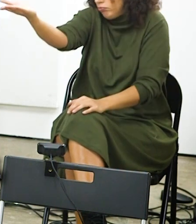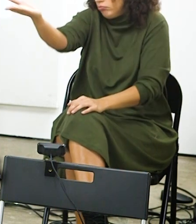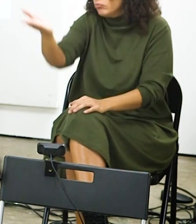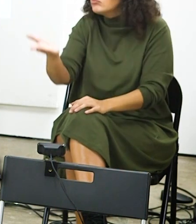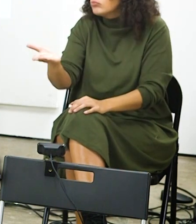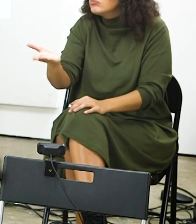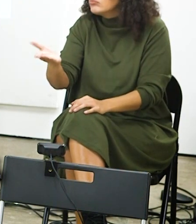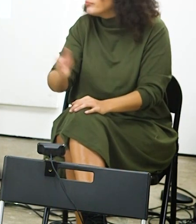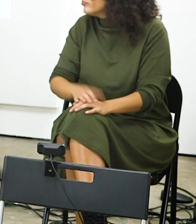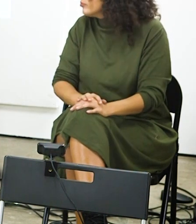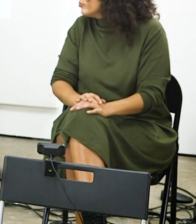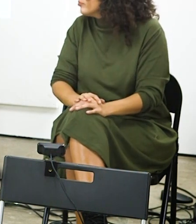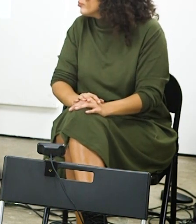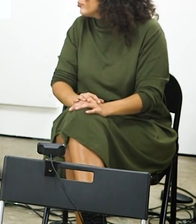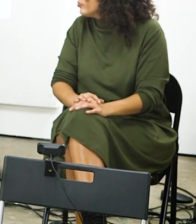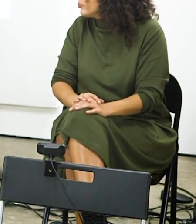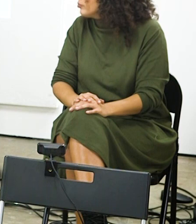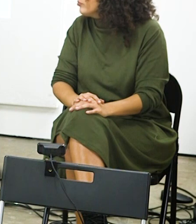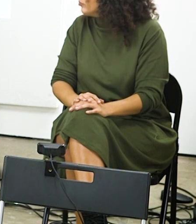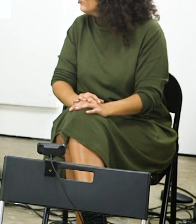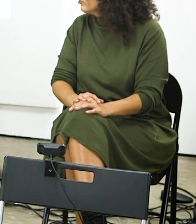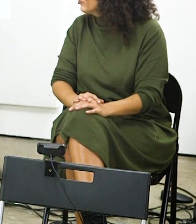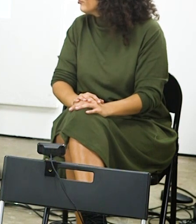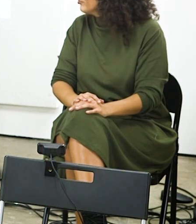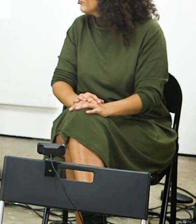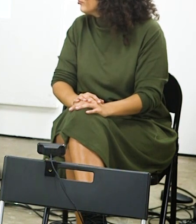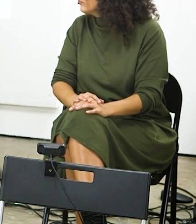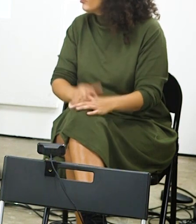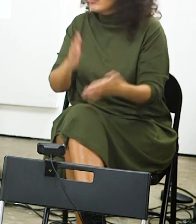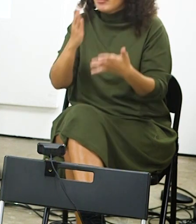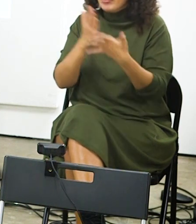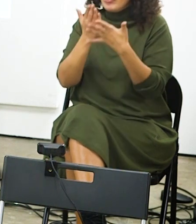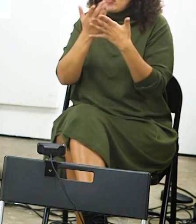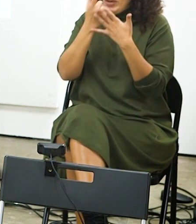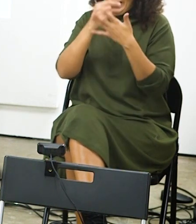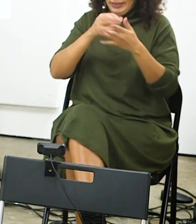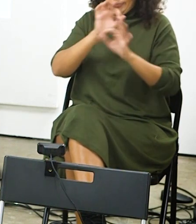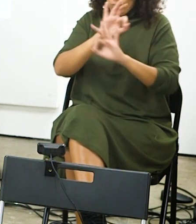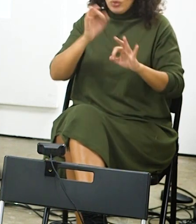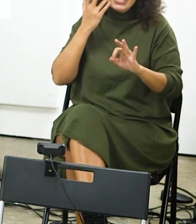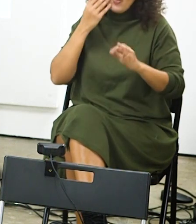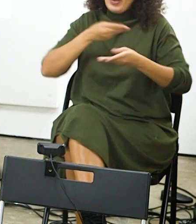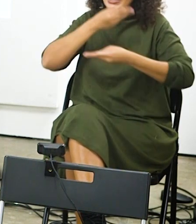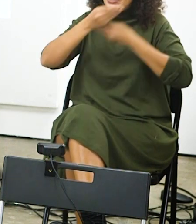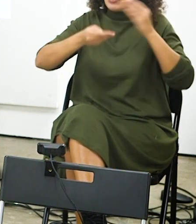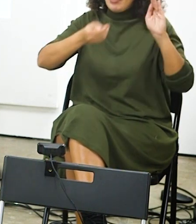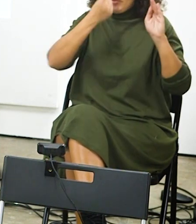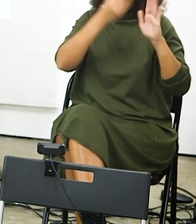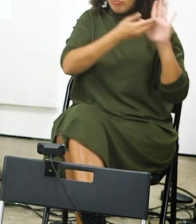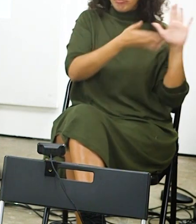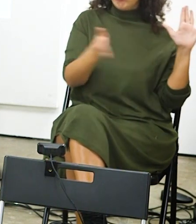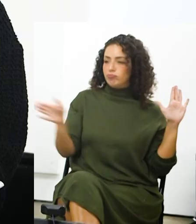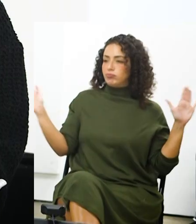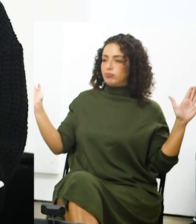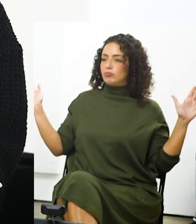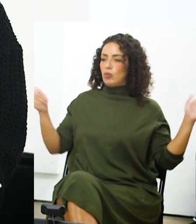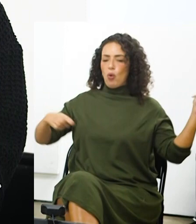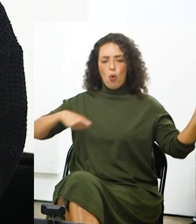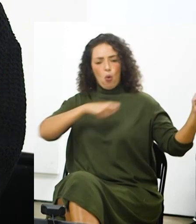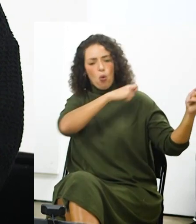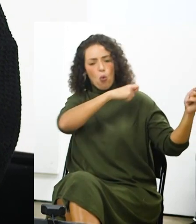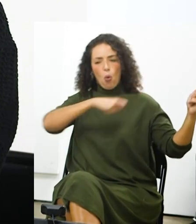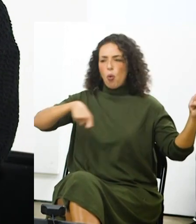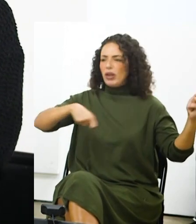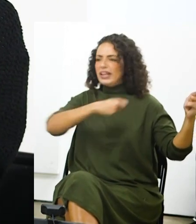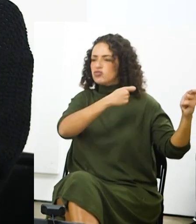music description that's being described are like quite broad and could be like, you know, orchestra music and there's like somber